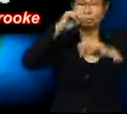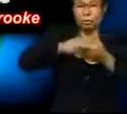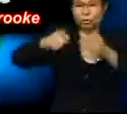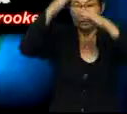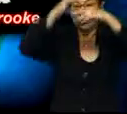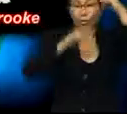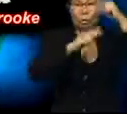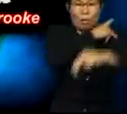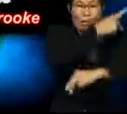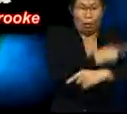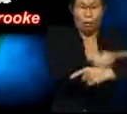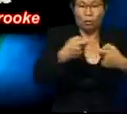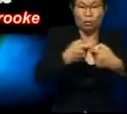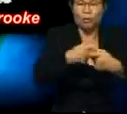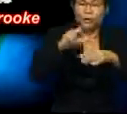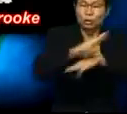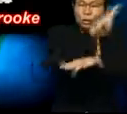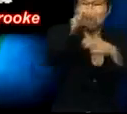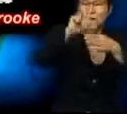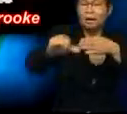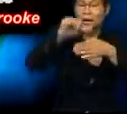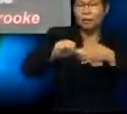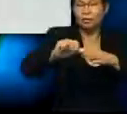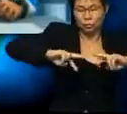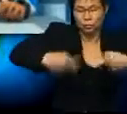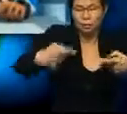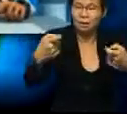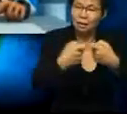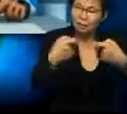It used coal to generate electricity.